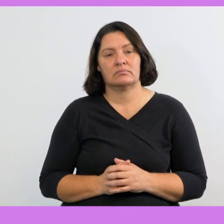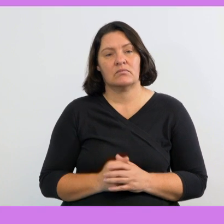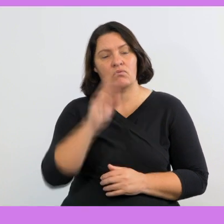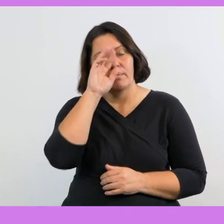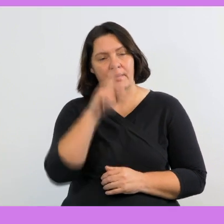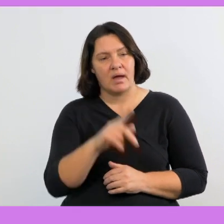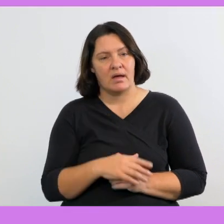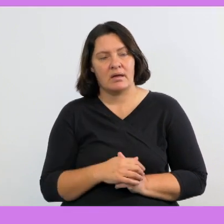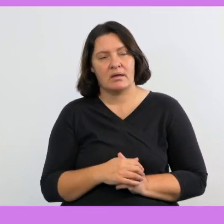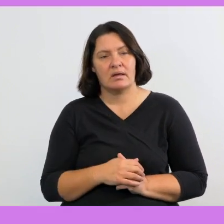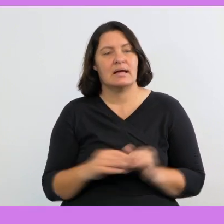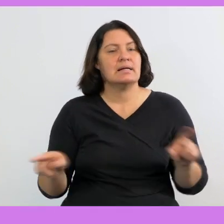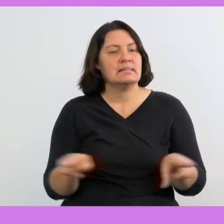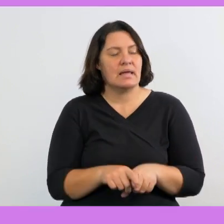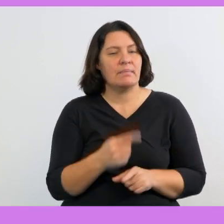line across.